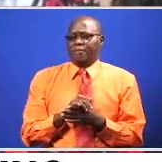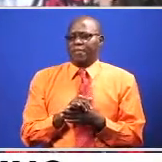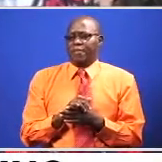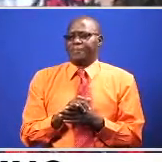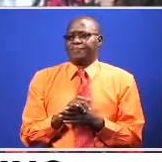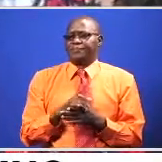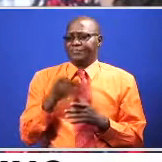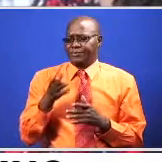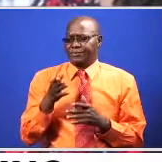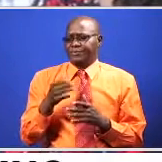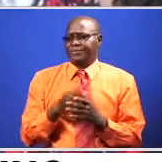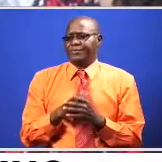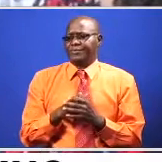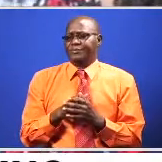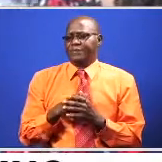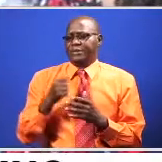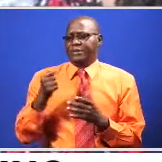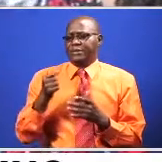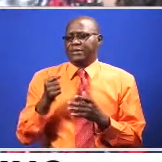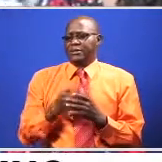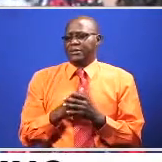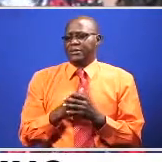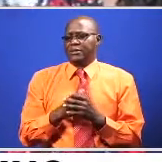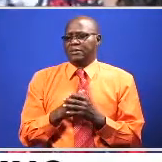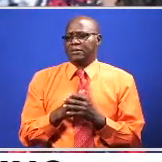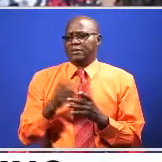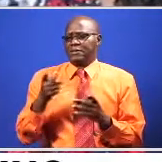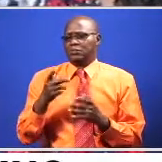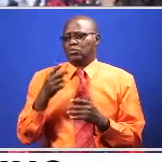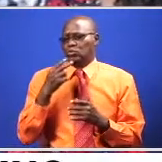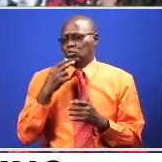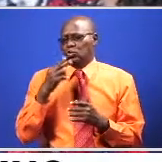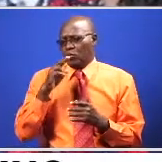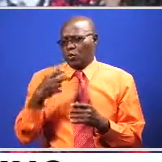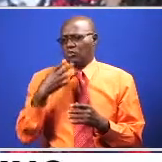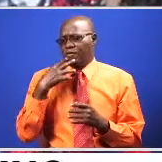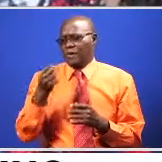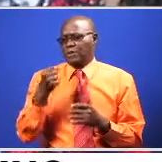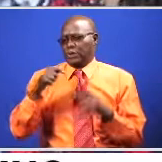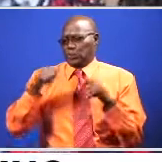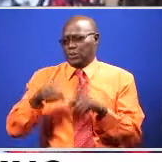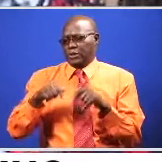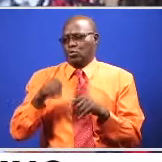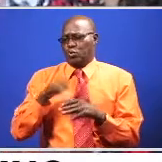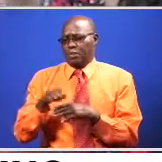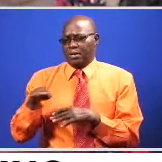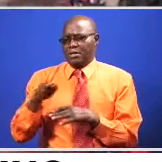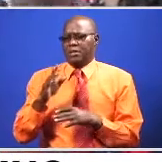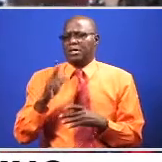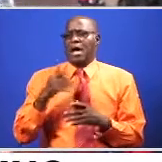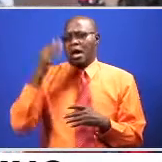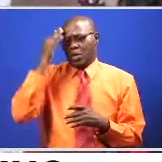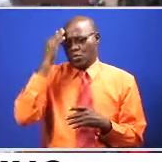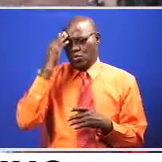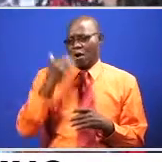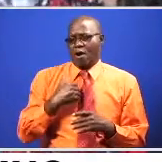start. I think on this side we are going to produce up to we are going to put up to 2,500 for today. I know we had